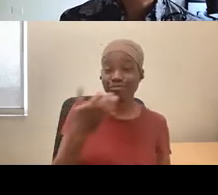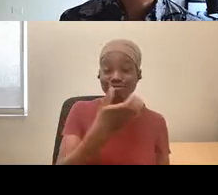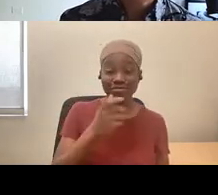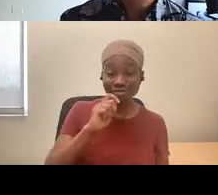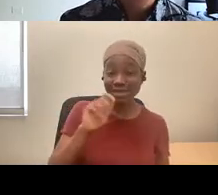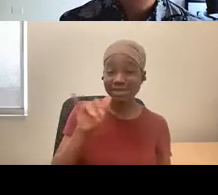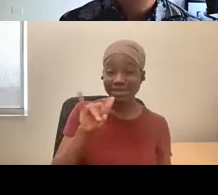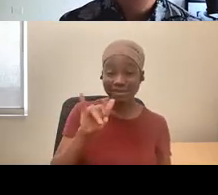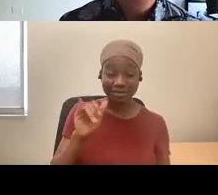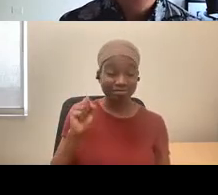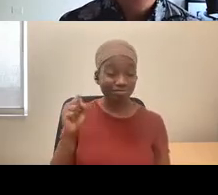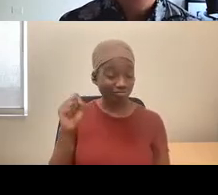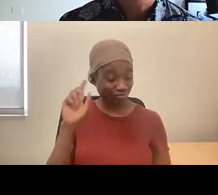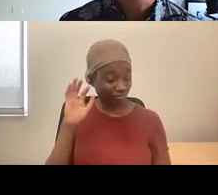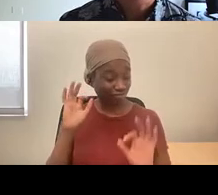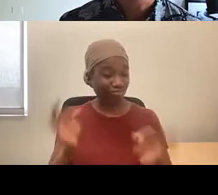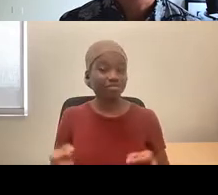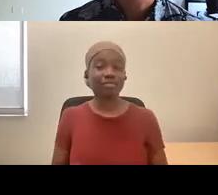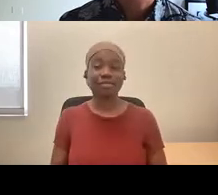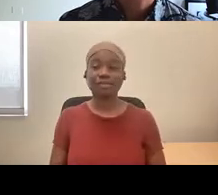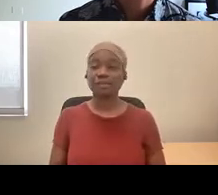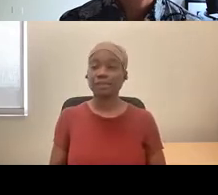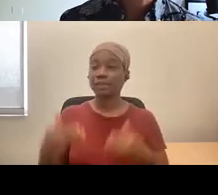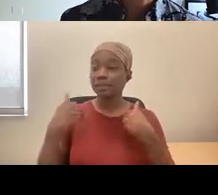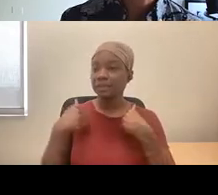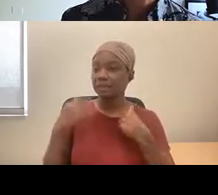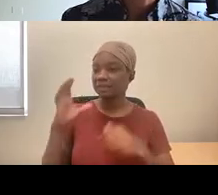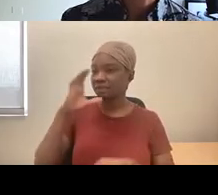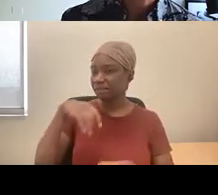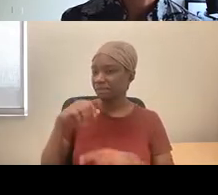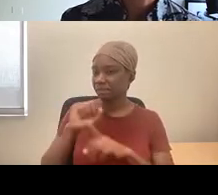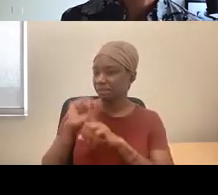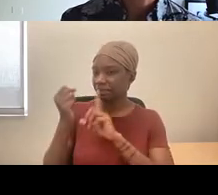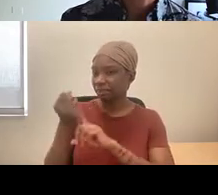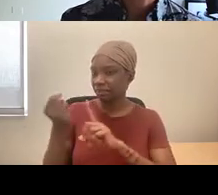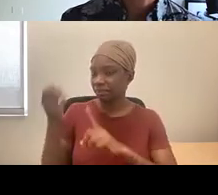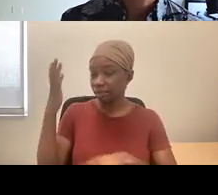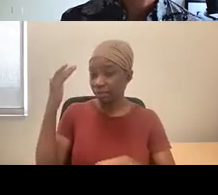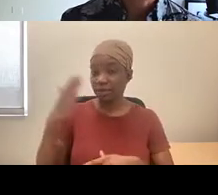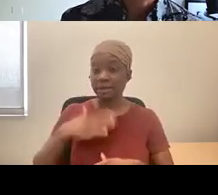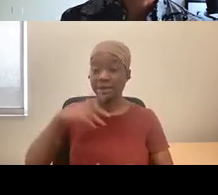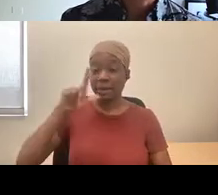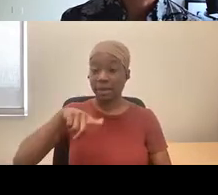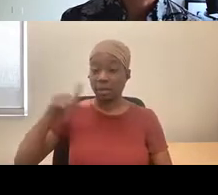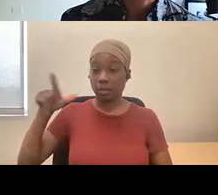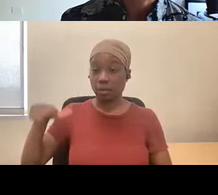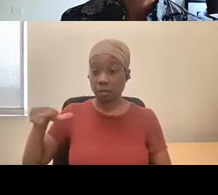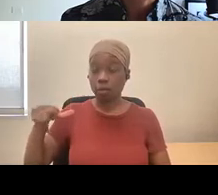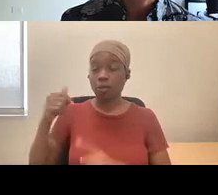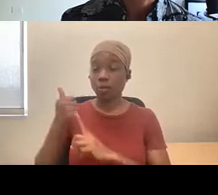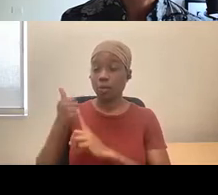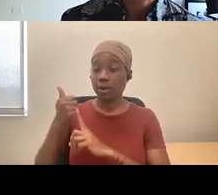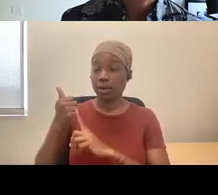Totally. I have a peculiar circumstance of my landlord